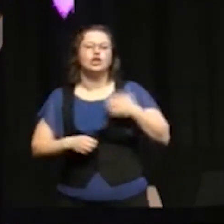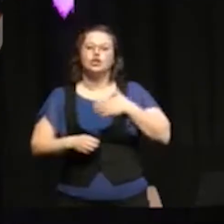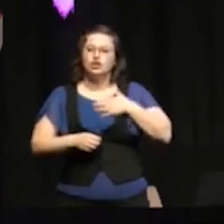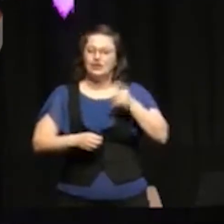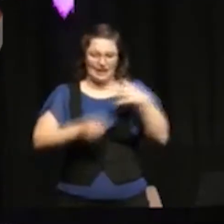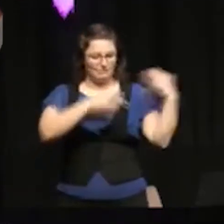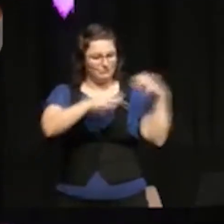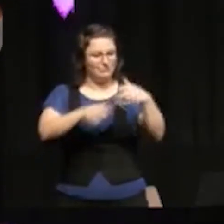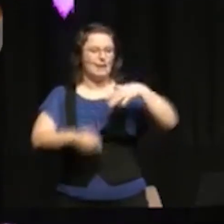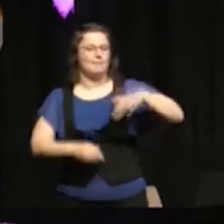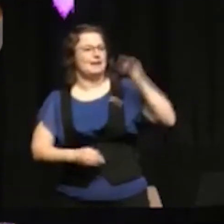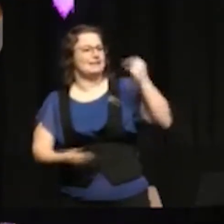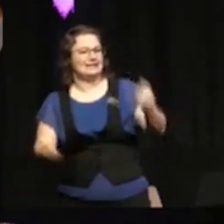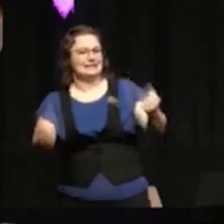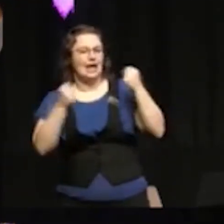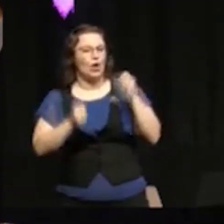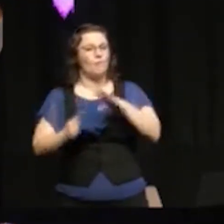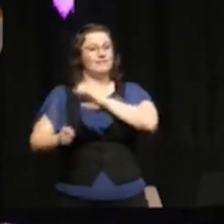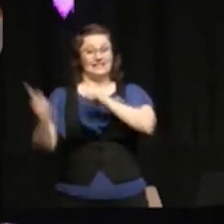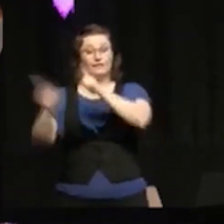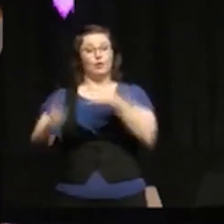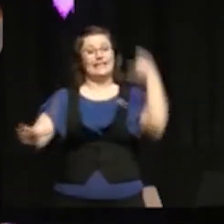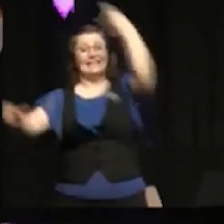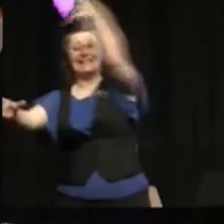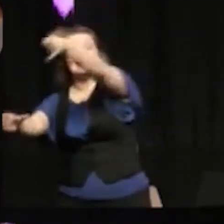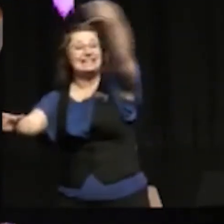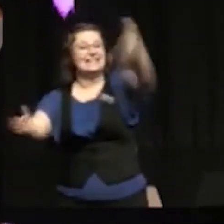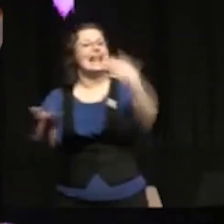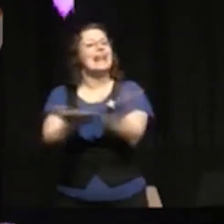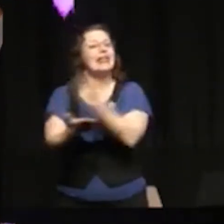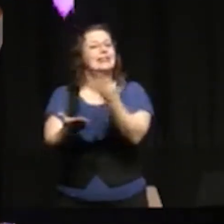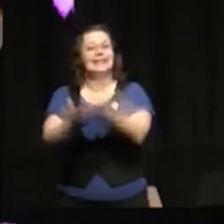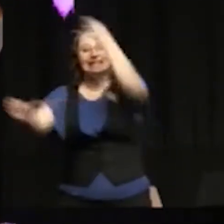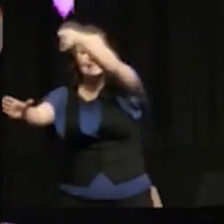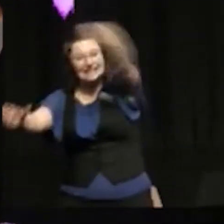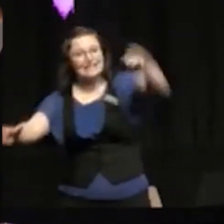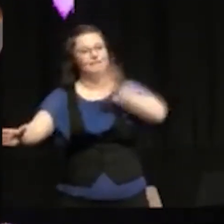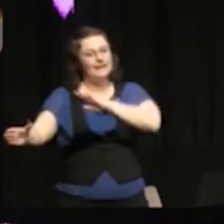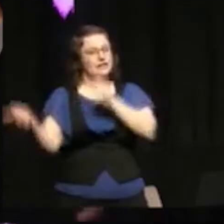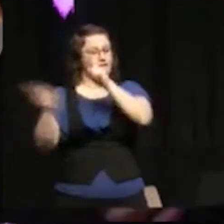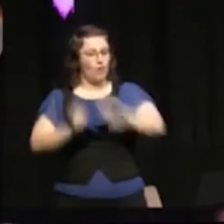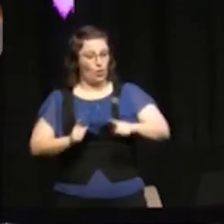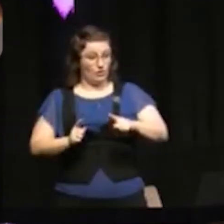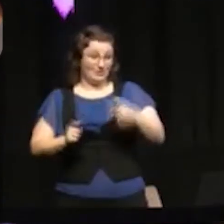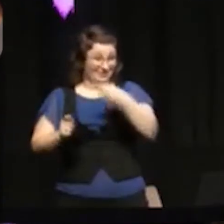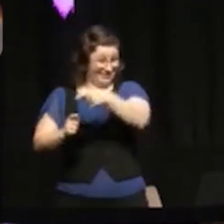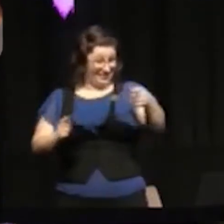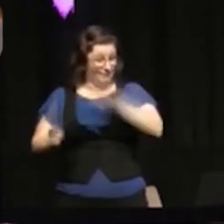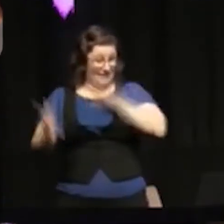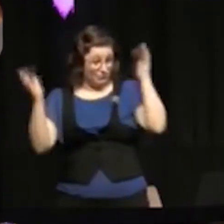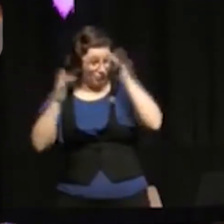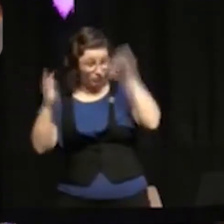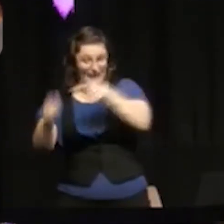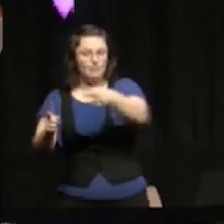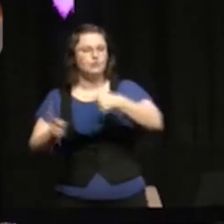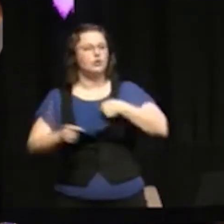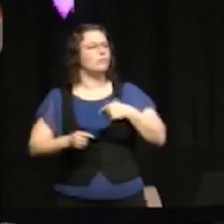kind of movement is really can be much strong, much things when we help the people inside the original country who